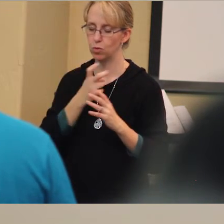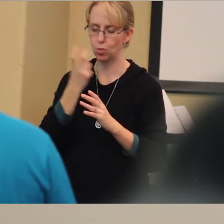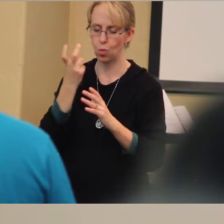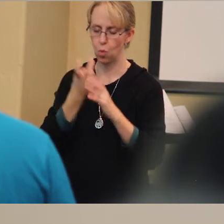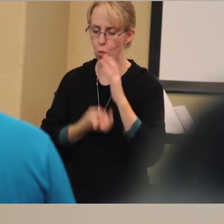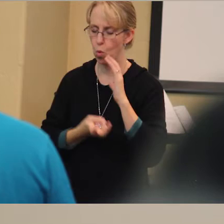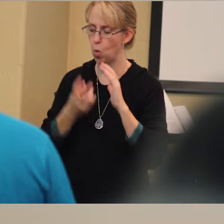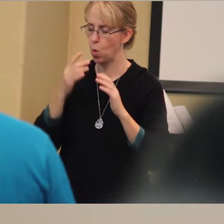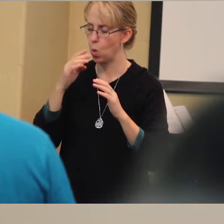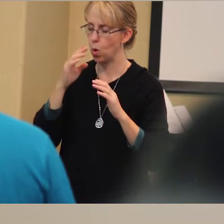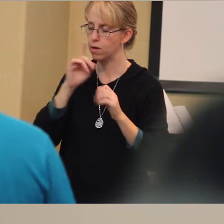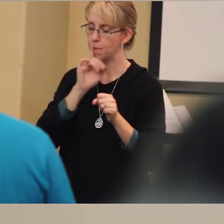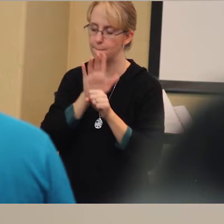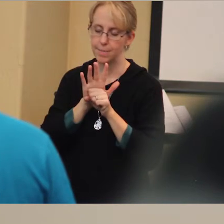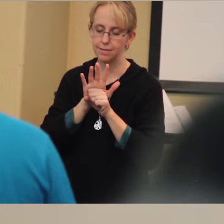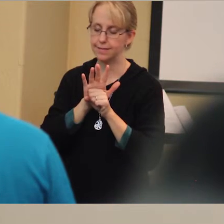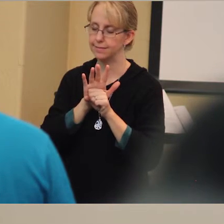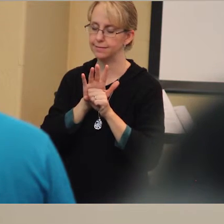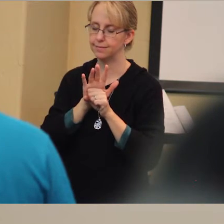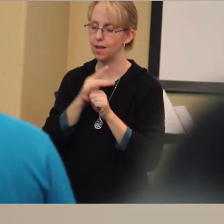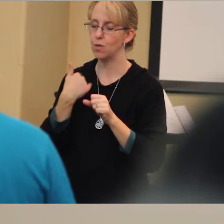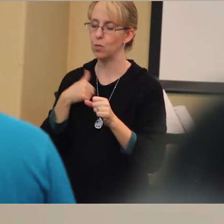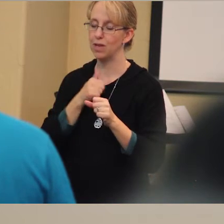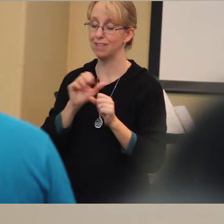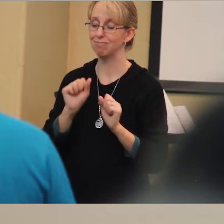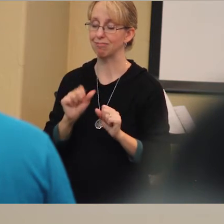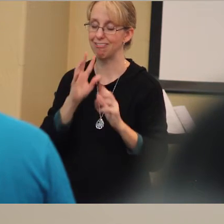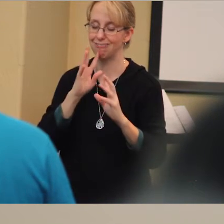submitted and committed to you that we would talk about you.